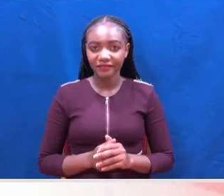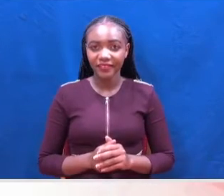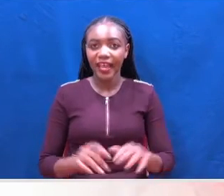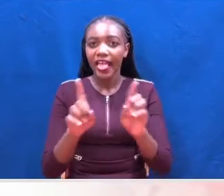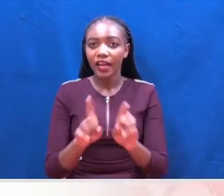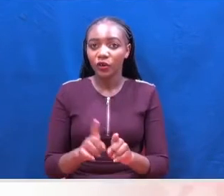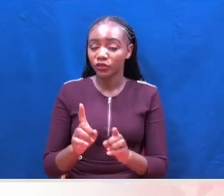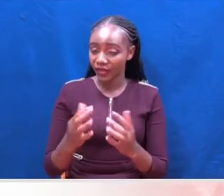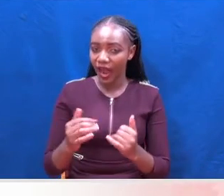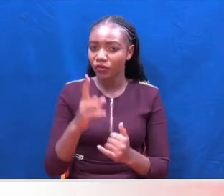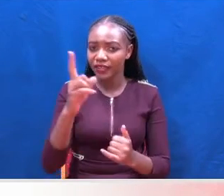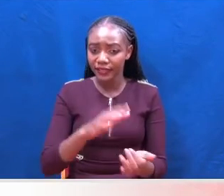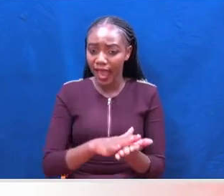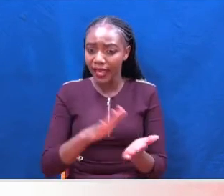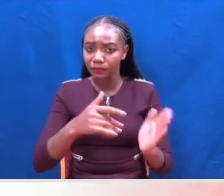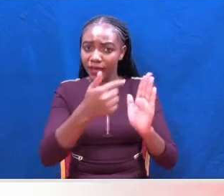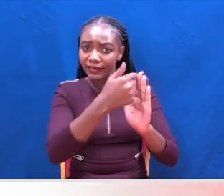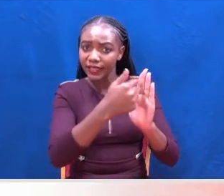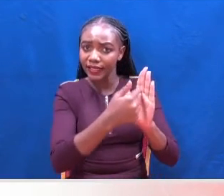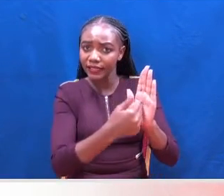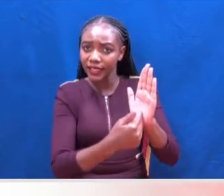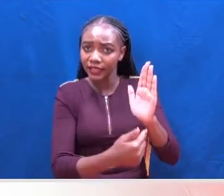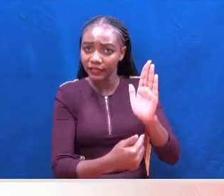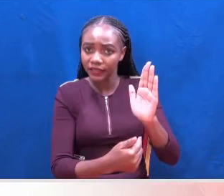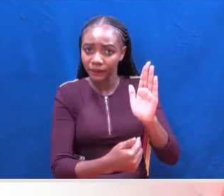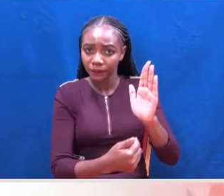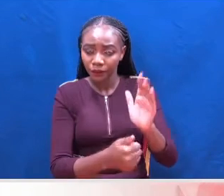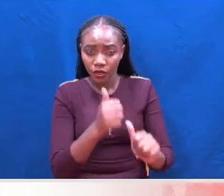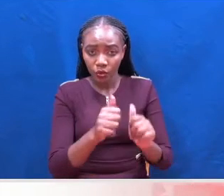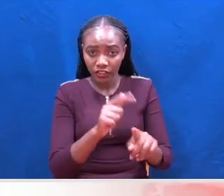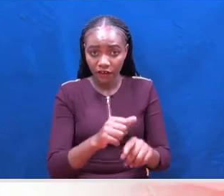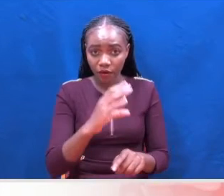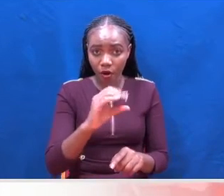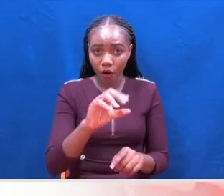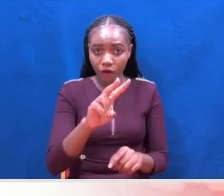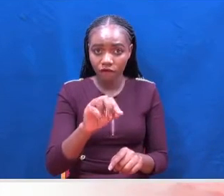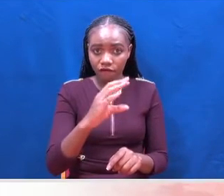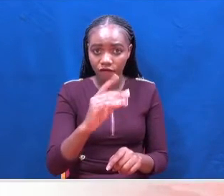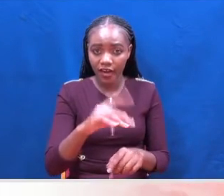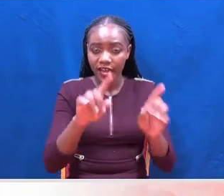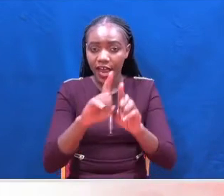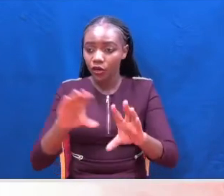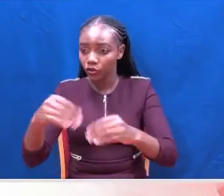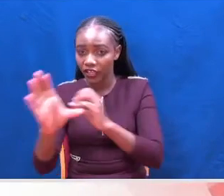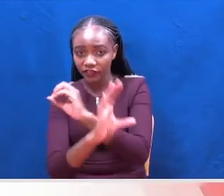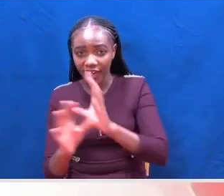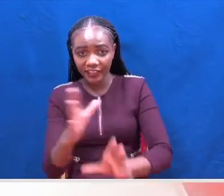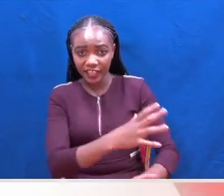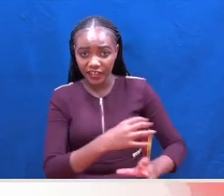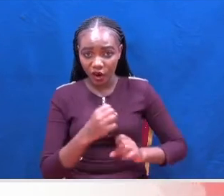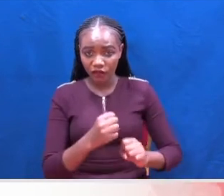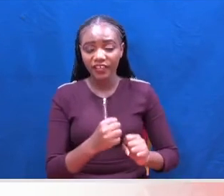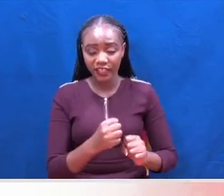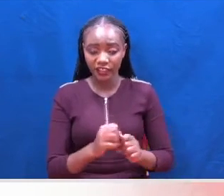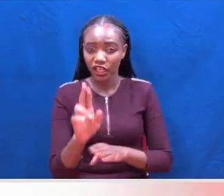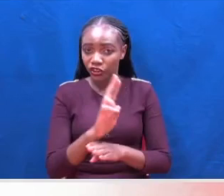This expands the list of vaccines that COVAX can buy and gives countries confidence to